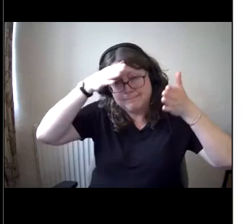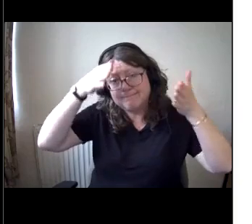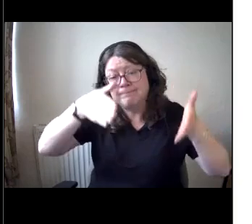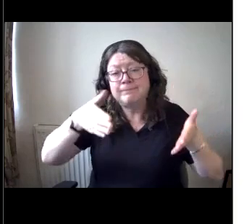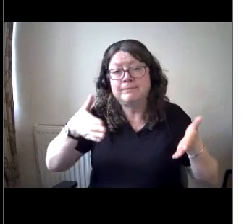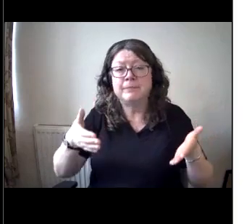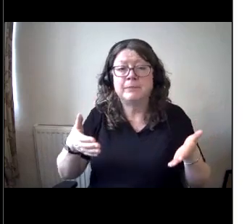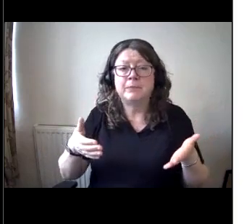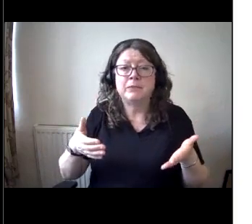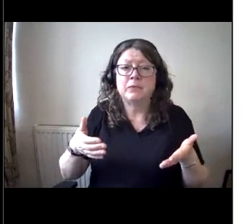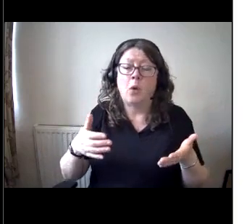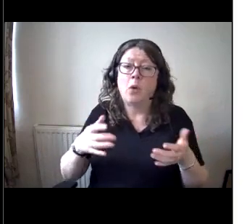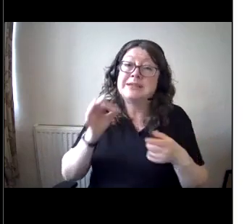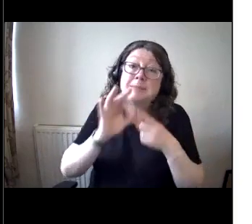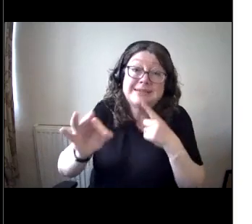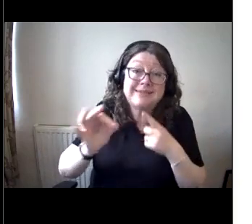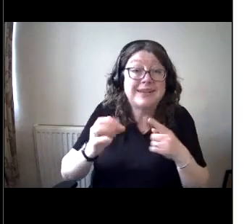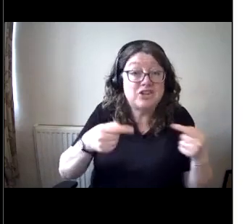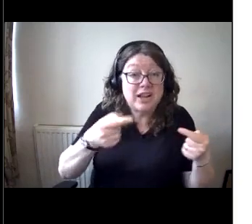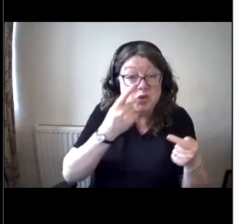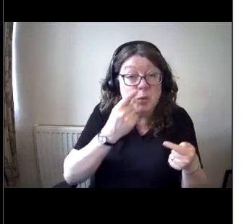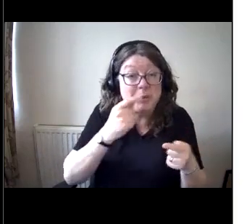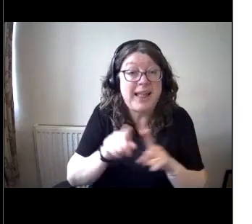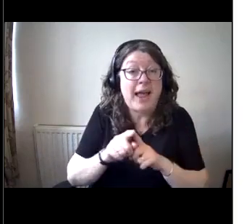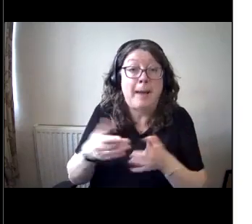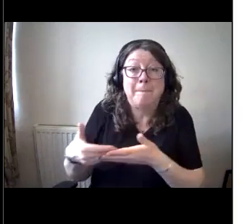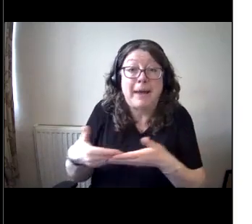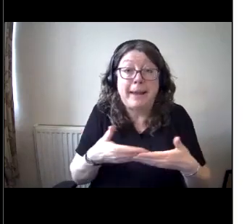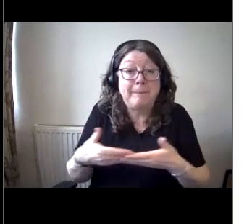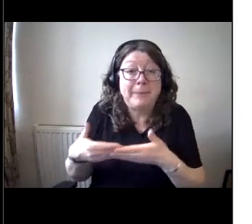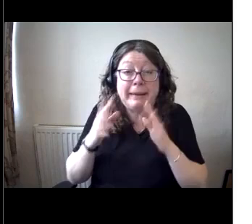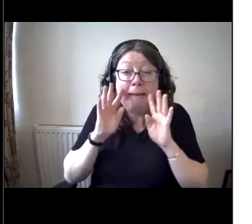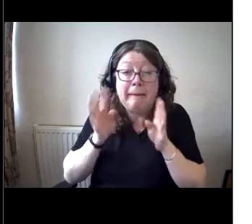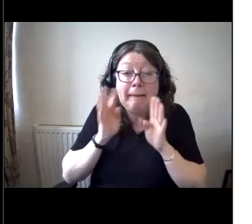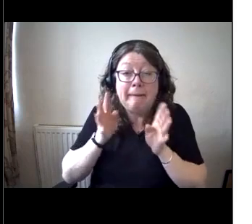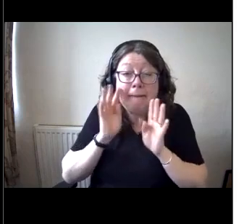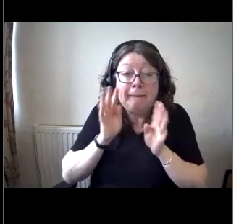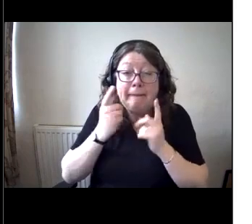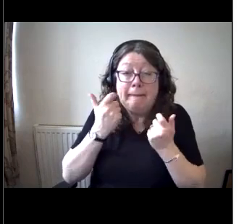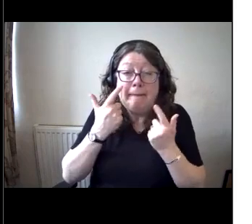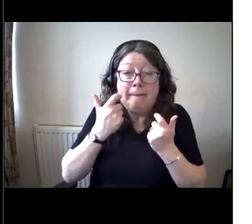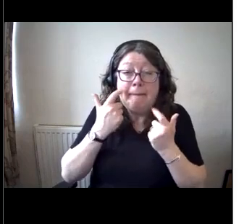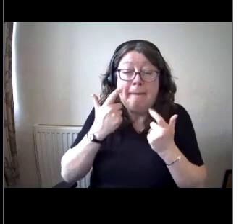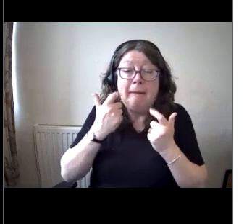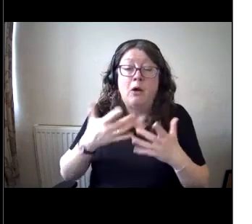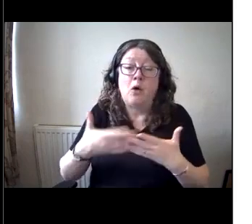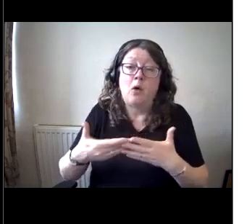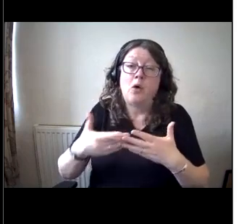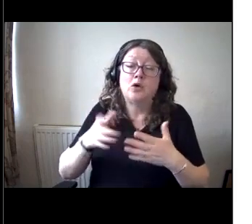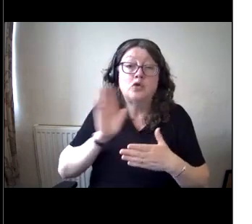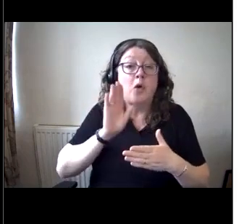around babies crying, hand dryers in public toilets can often be a challenge.